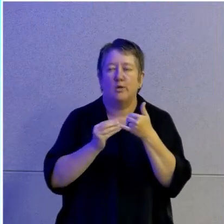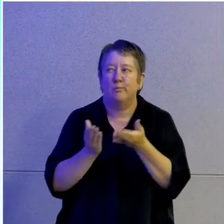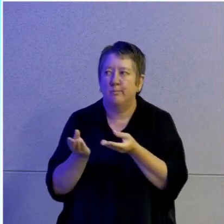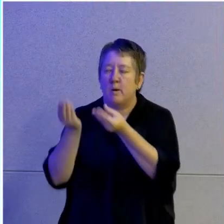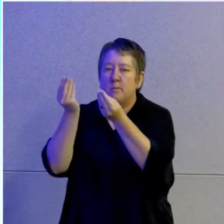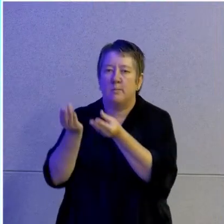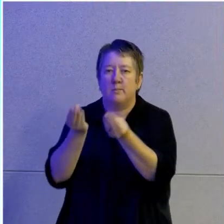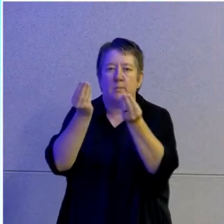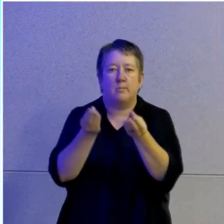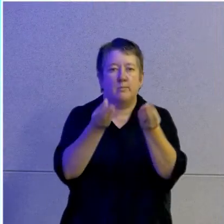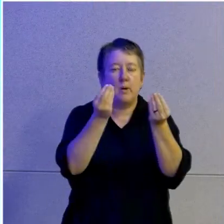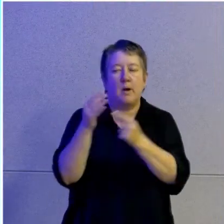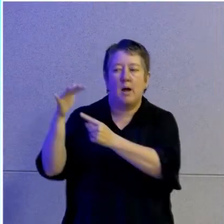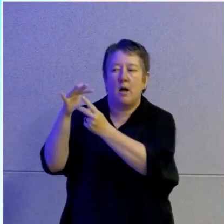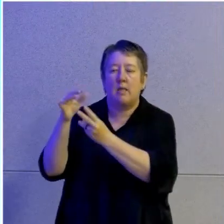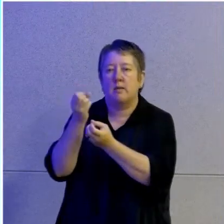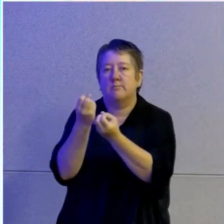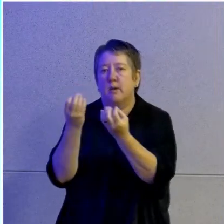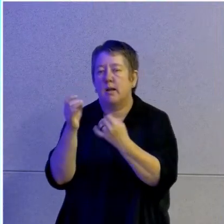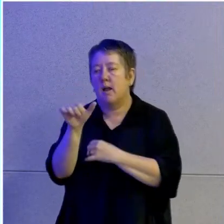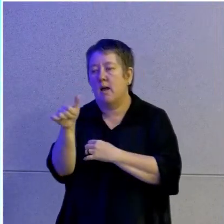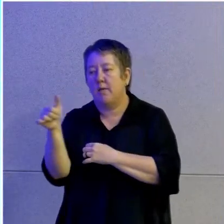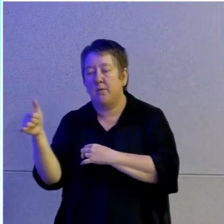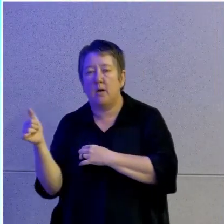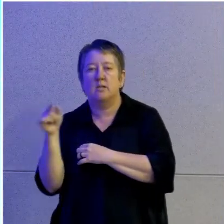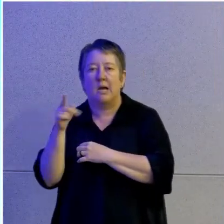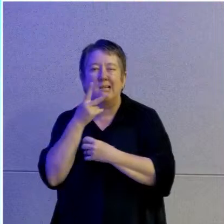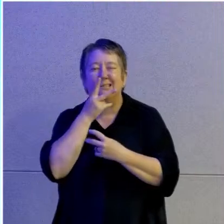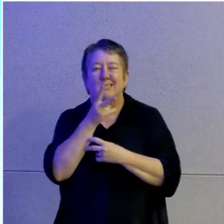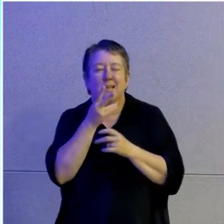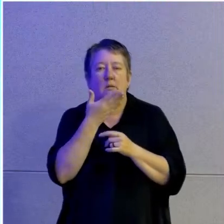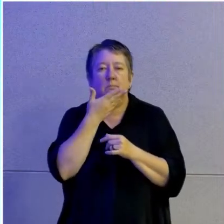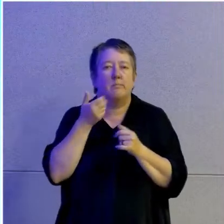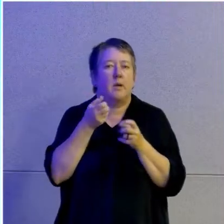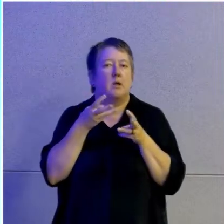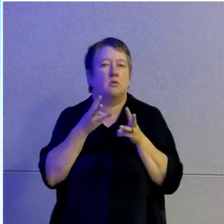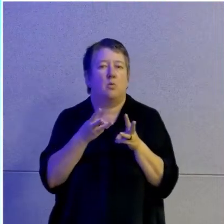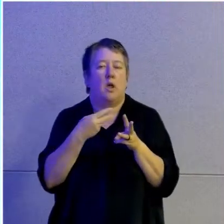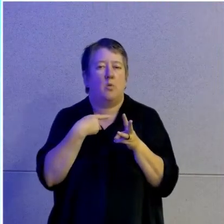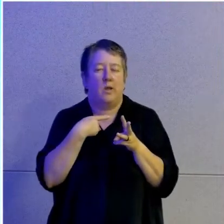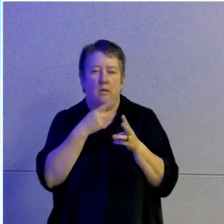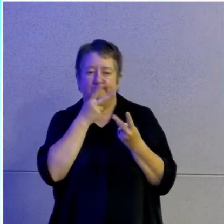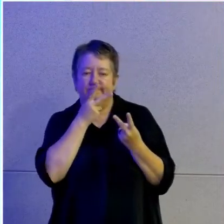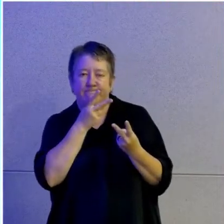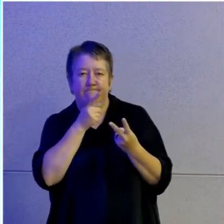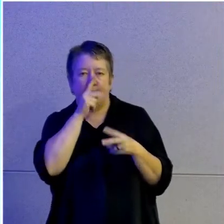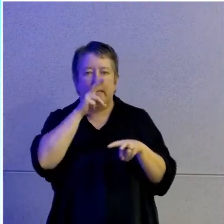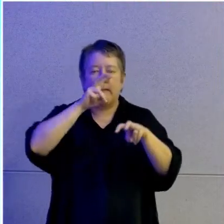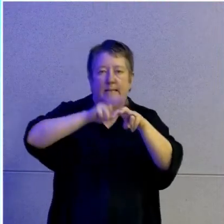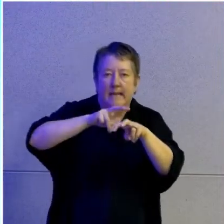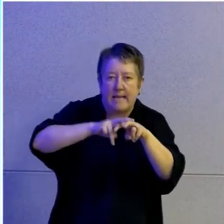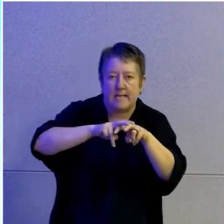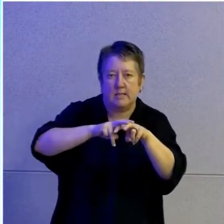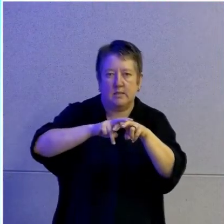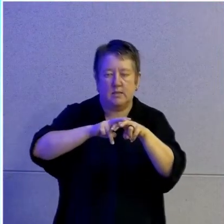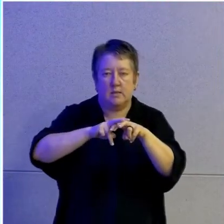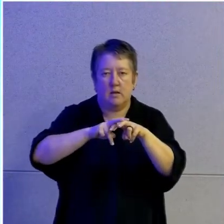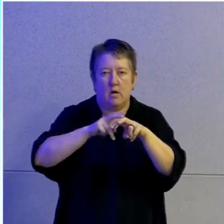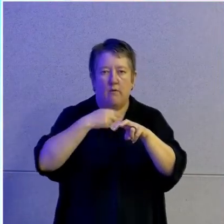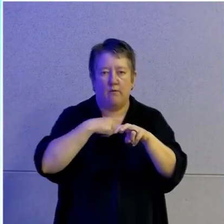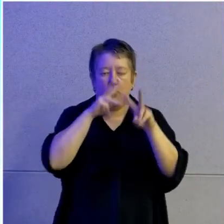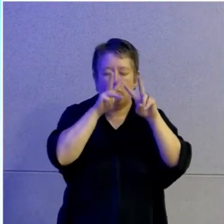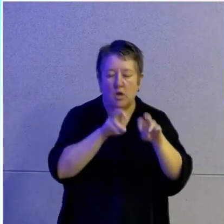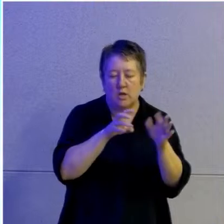so many other areas to say, how best can we make sure that we fund the needs of our R&D,